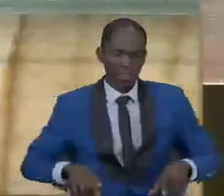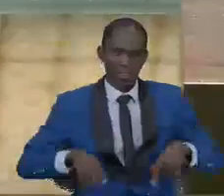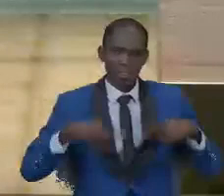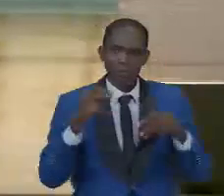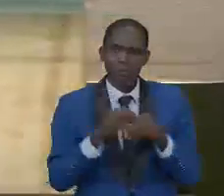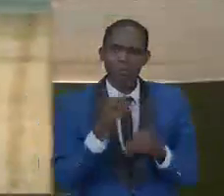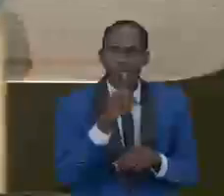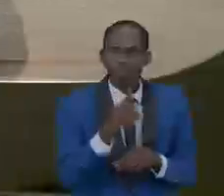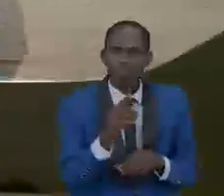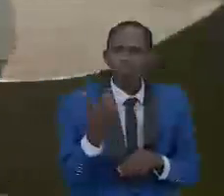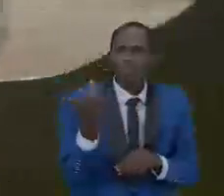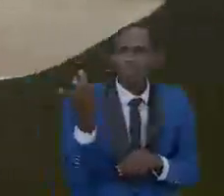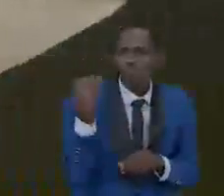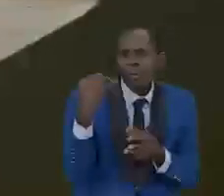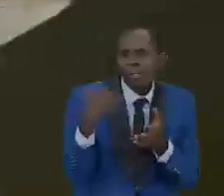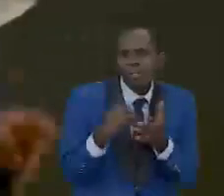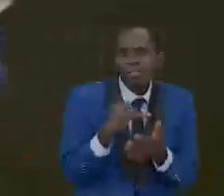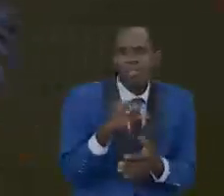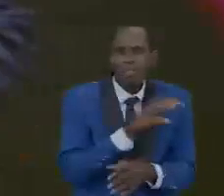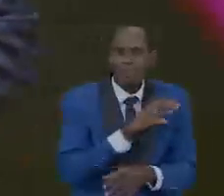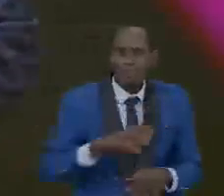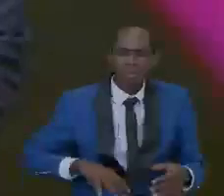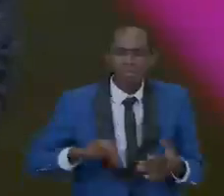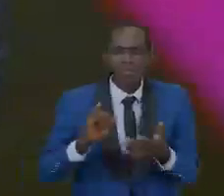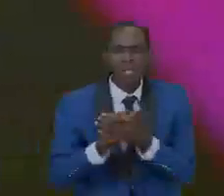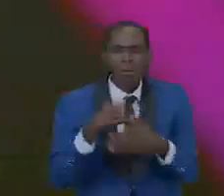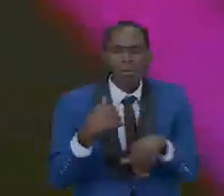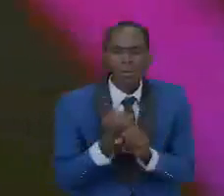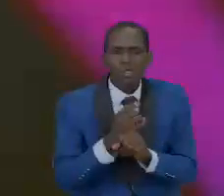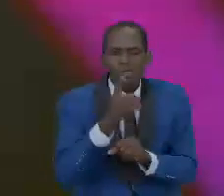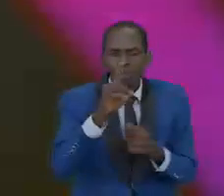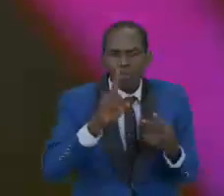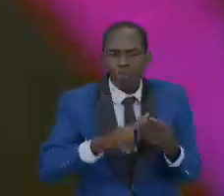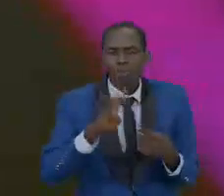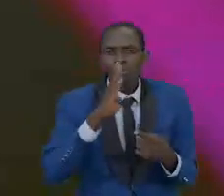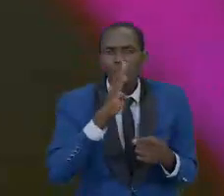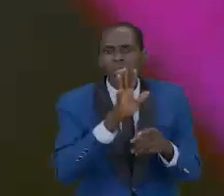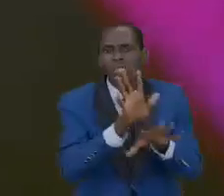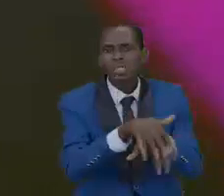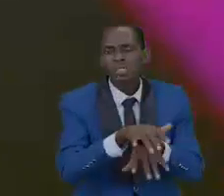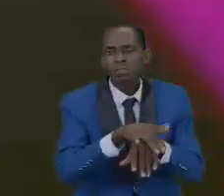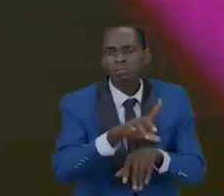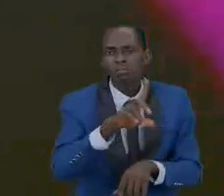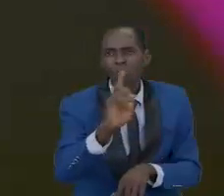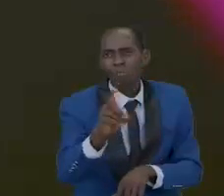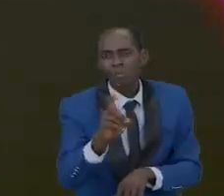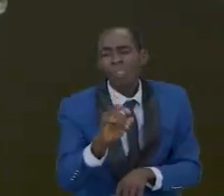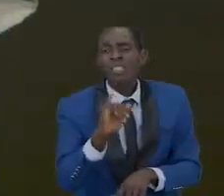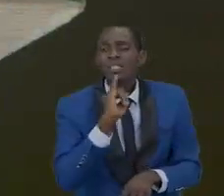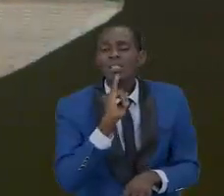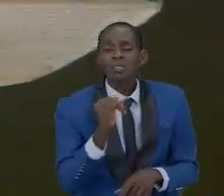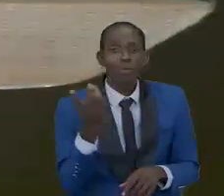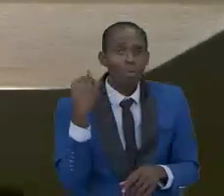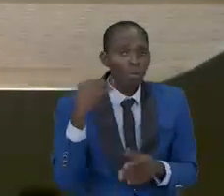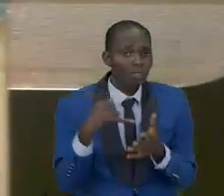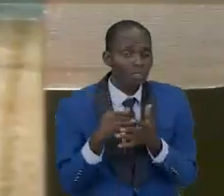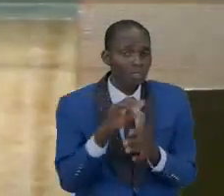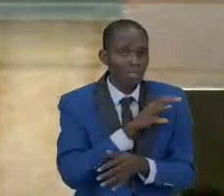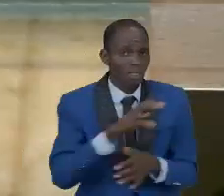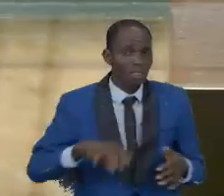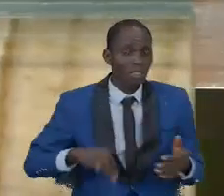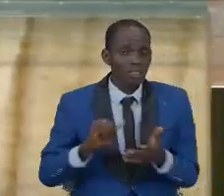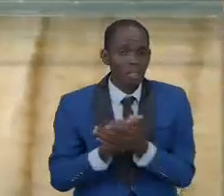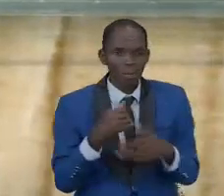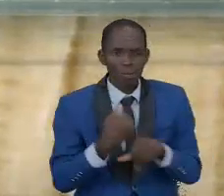will seek Christ that made you to be hypocritical was it Christ that made you to